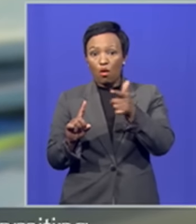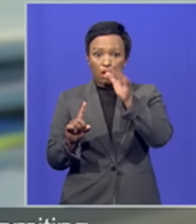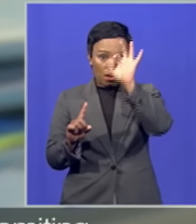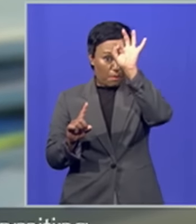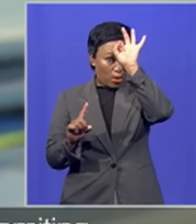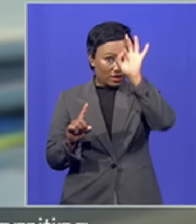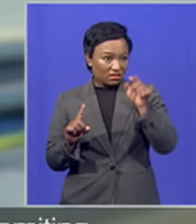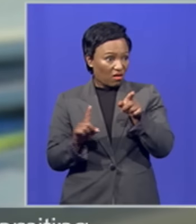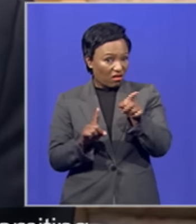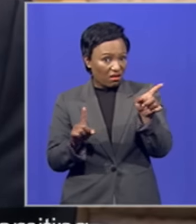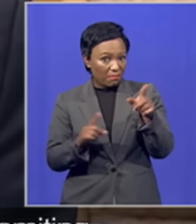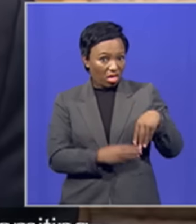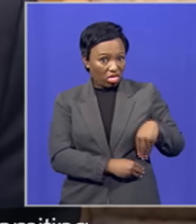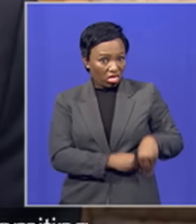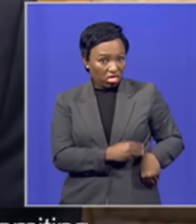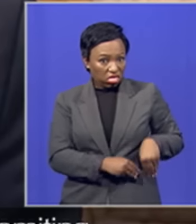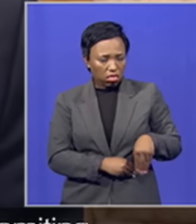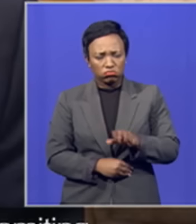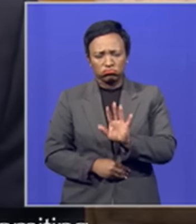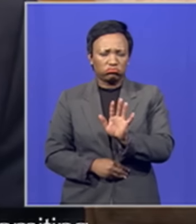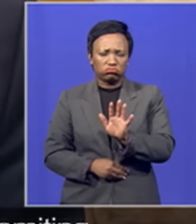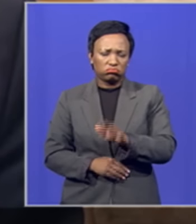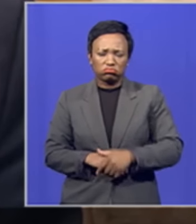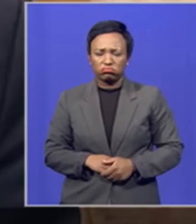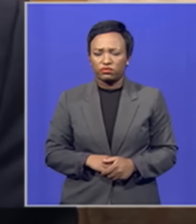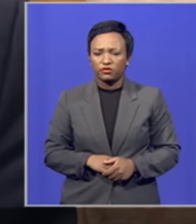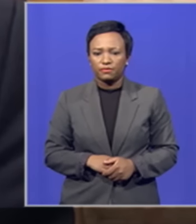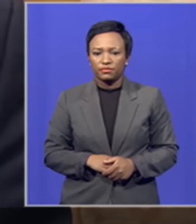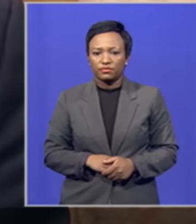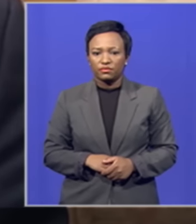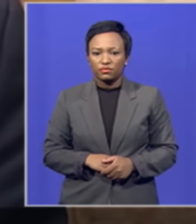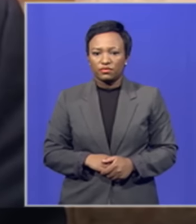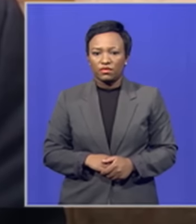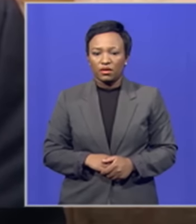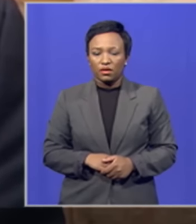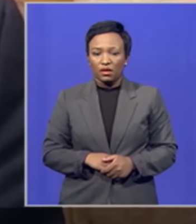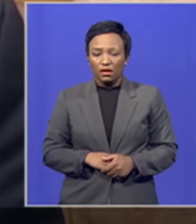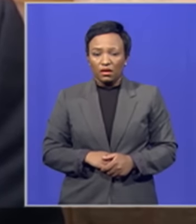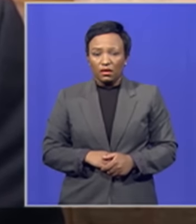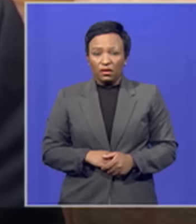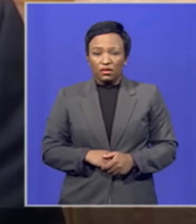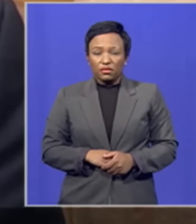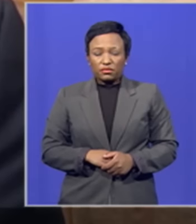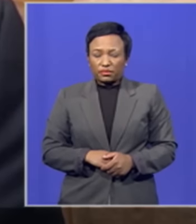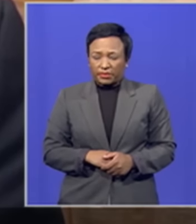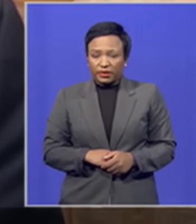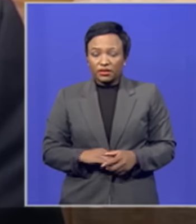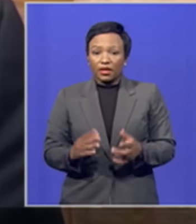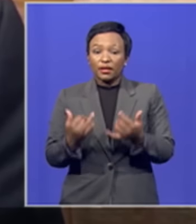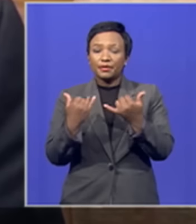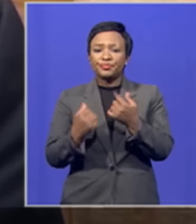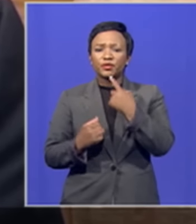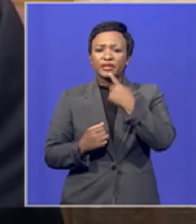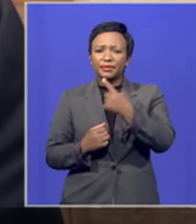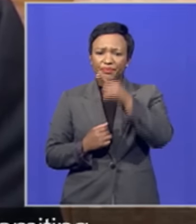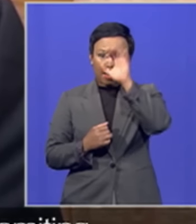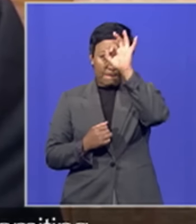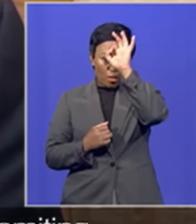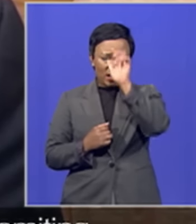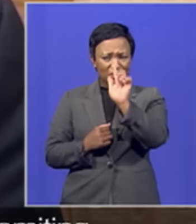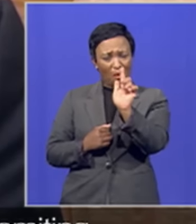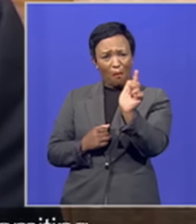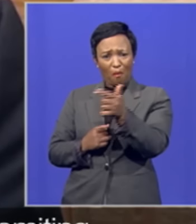sa ikanyegang. You are talking of over 100,000 men and women who are